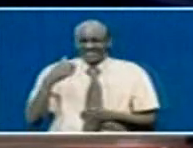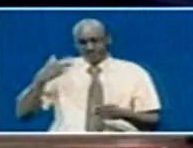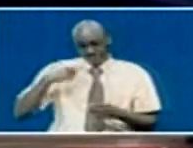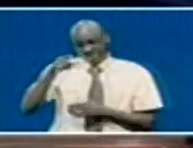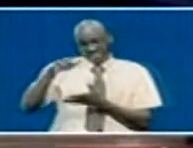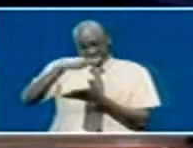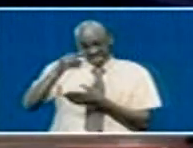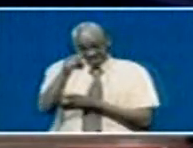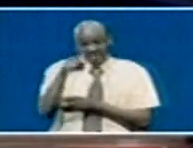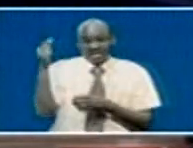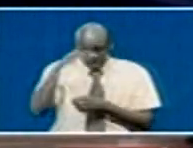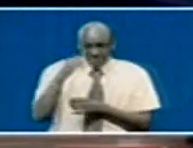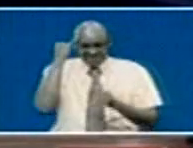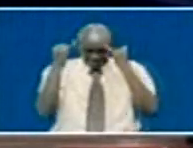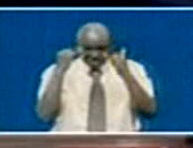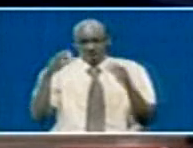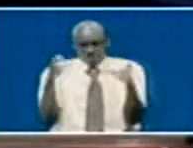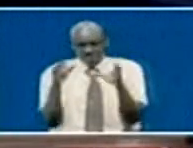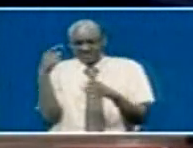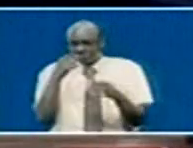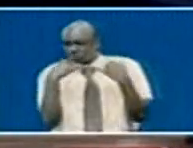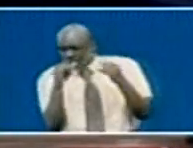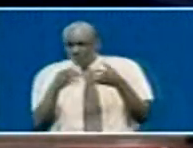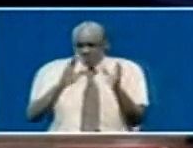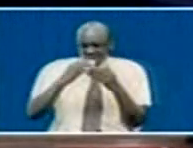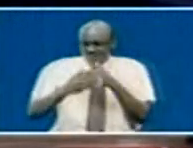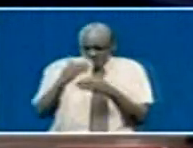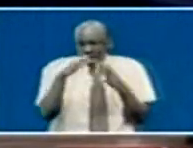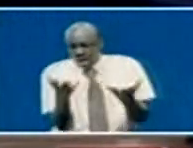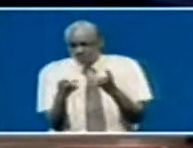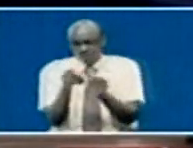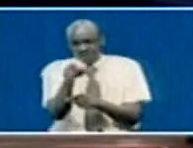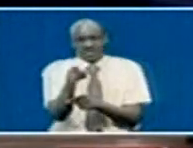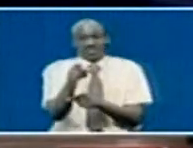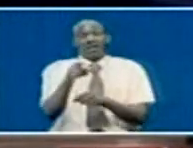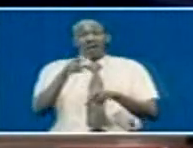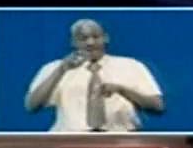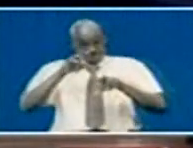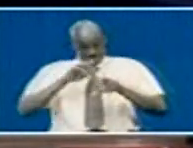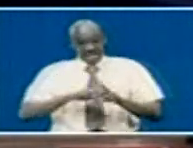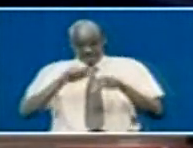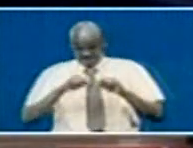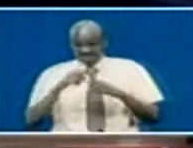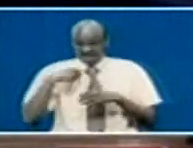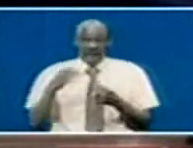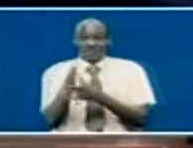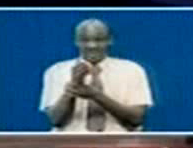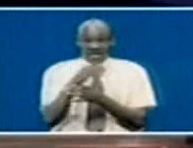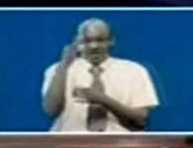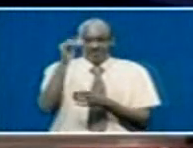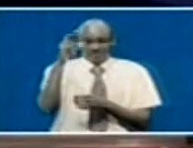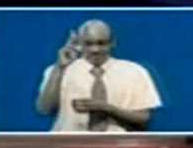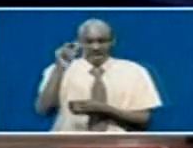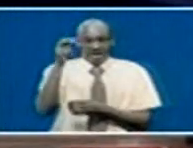will, in the intelligence community, trying to find a way forward. And on the bench, Ambassador Francisco